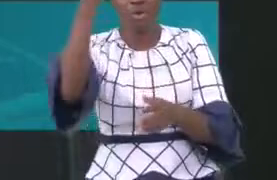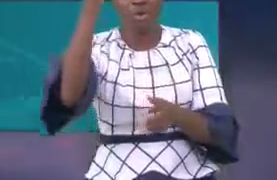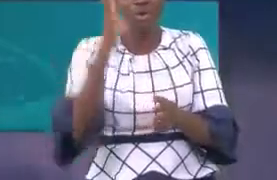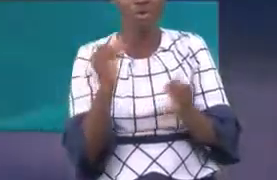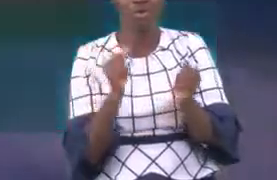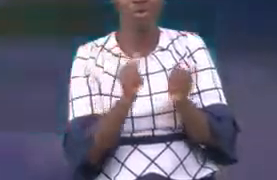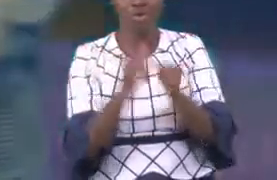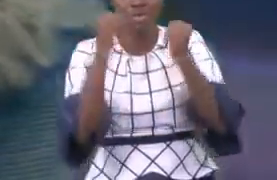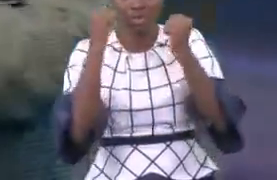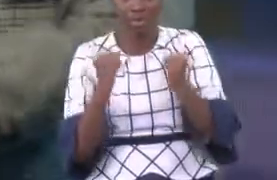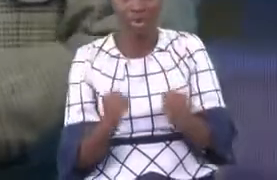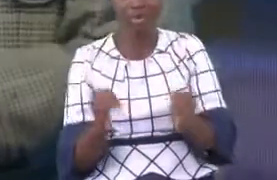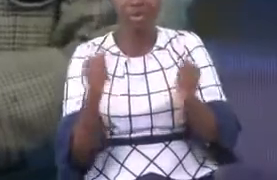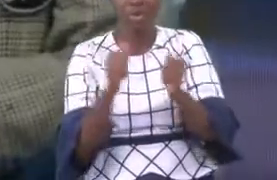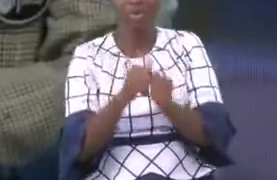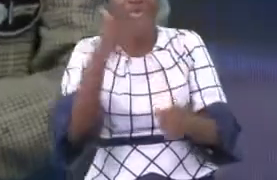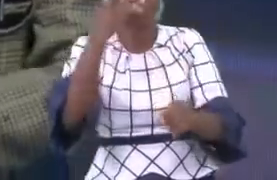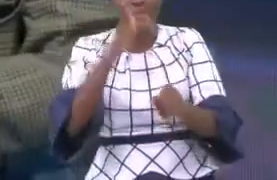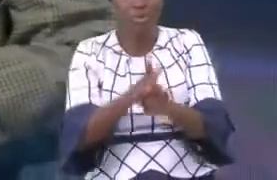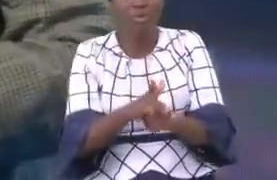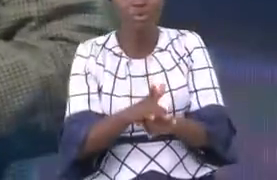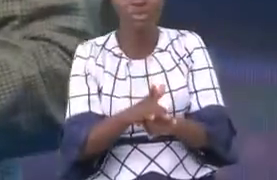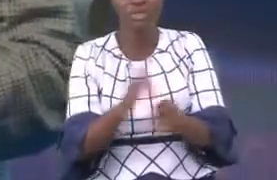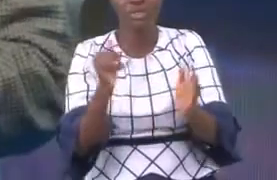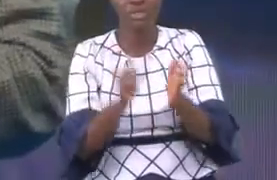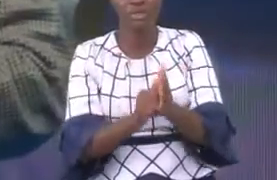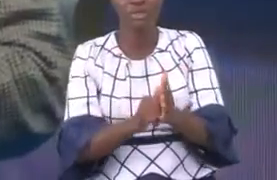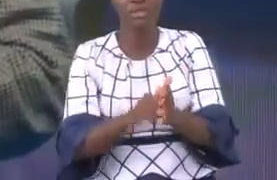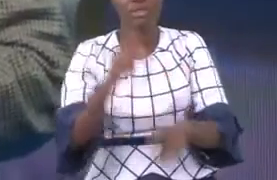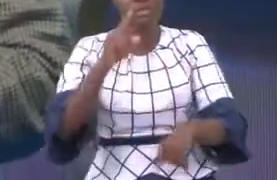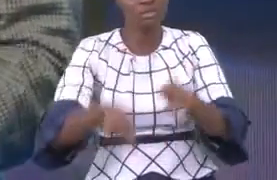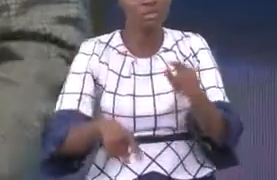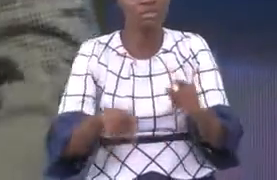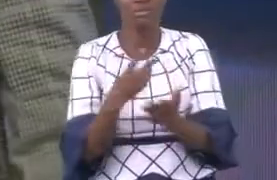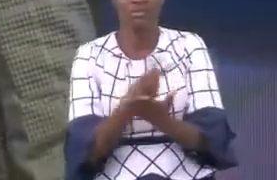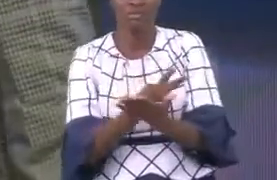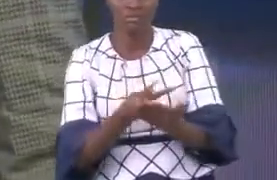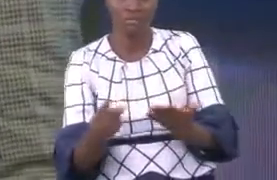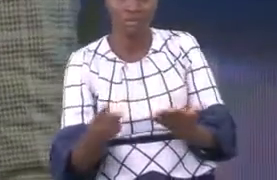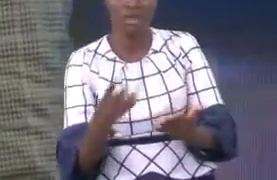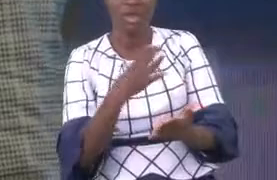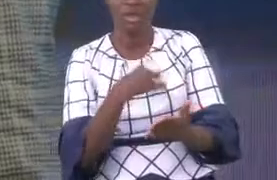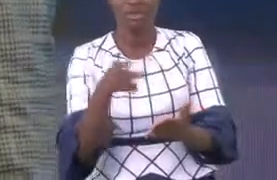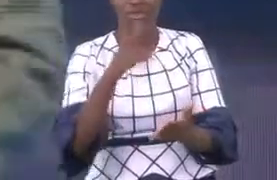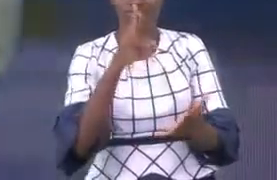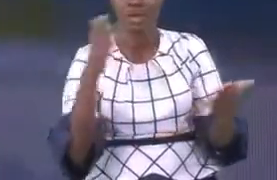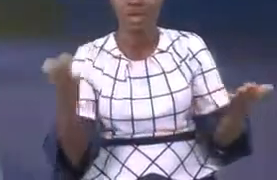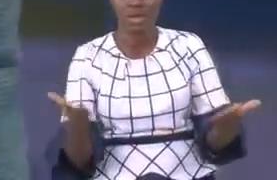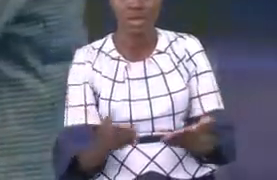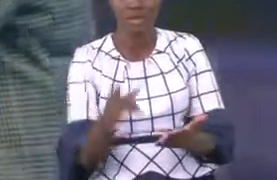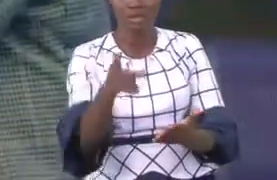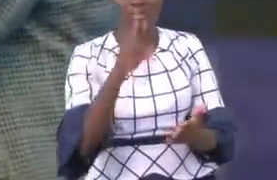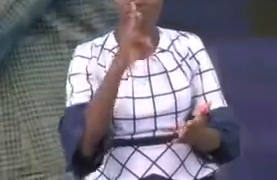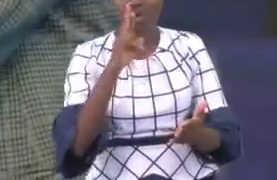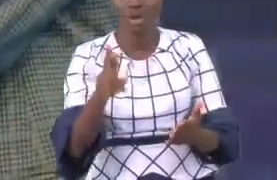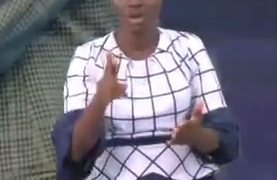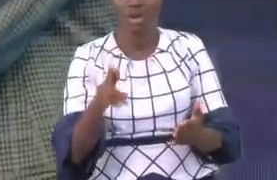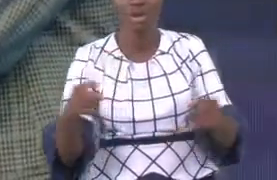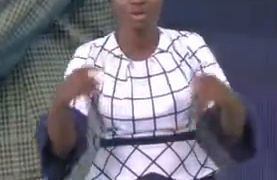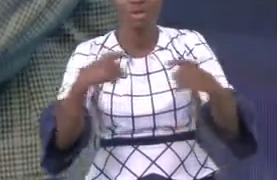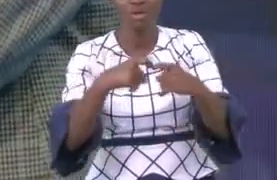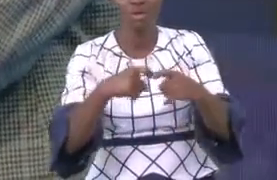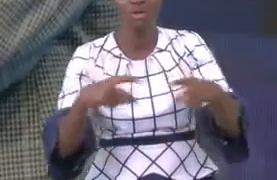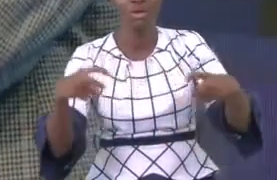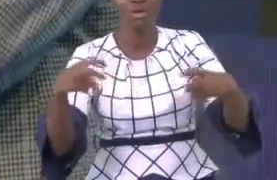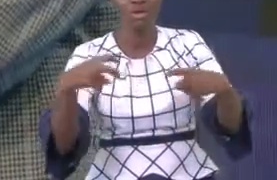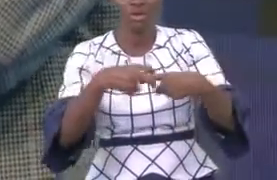you are here tonight and you are connected with that God. Yes, the power he has